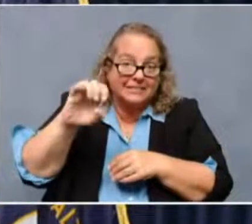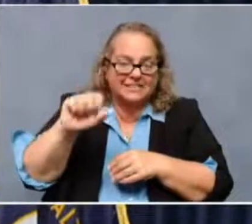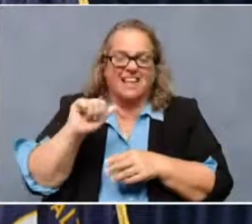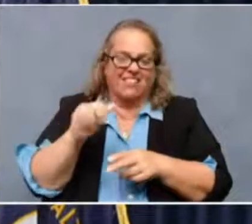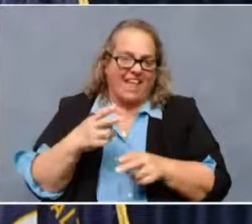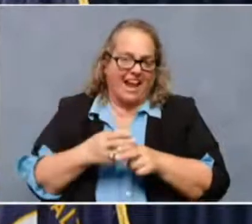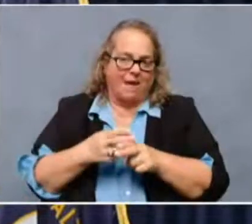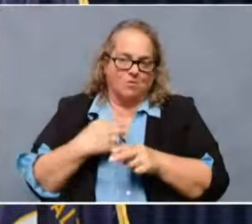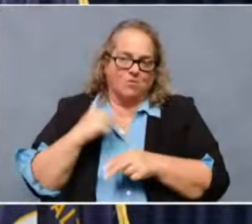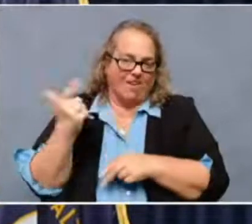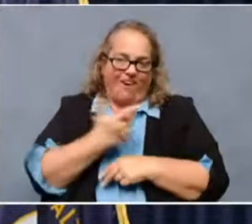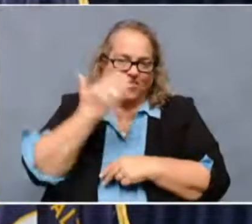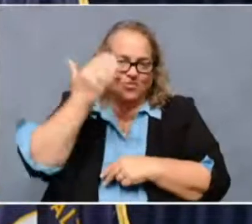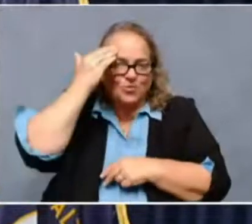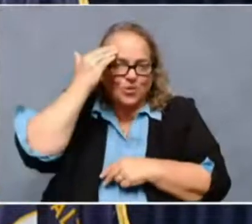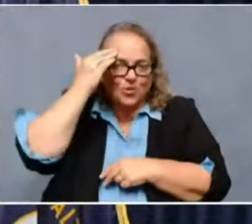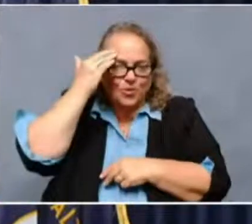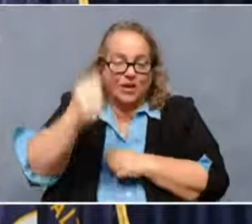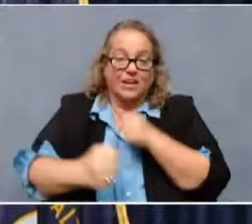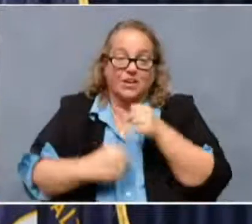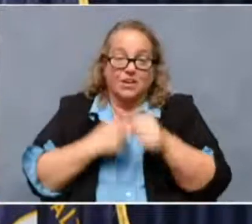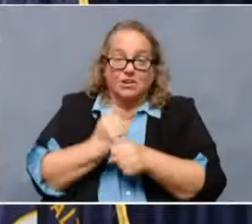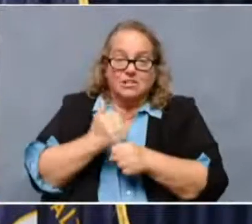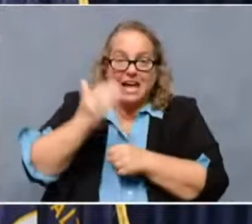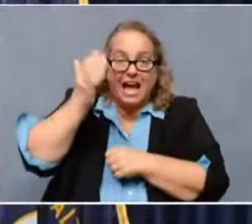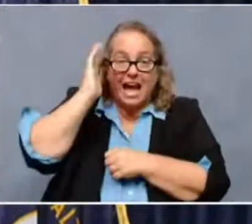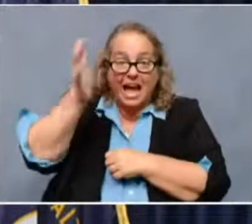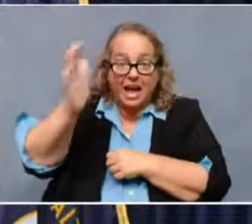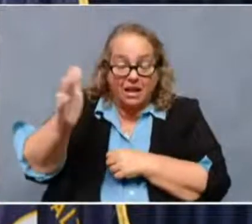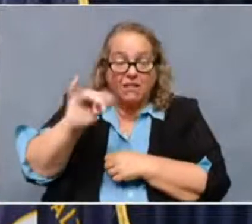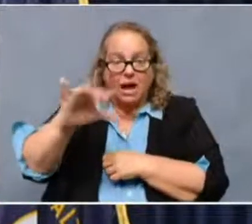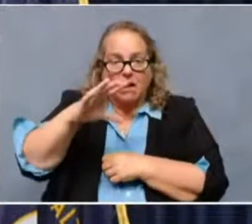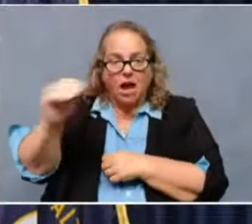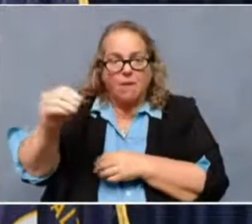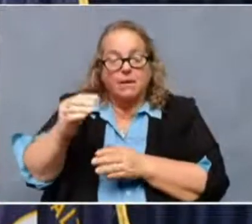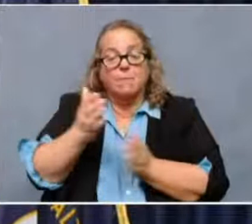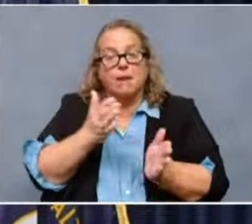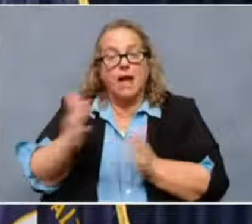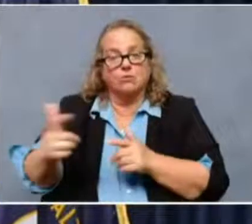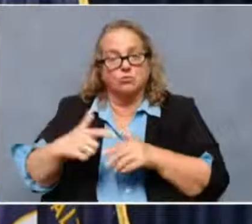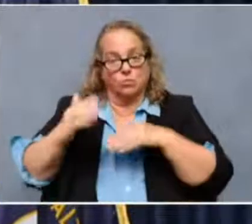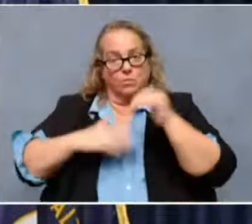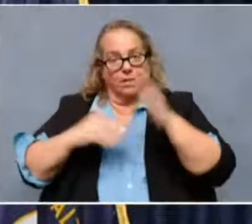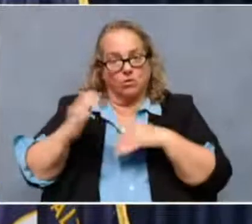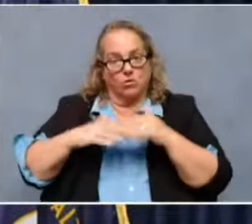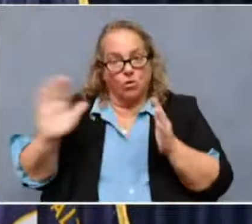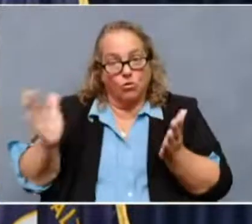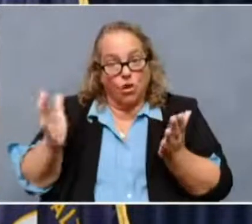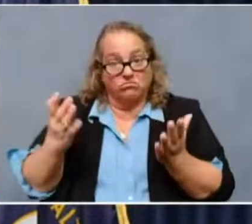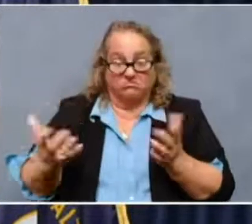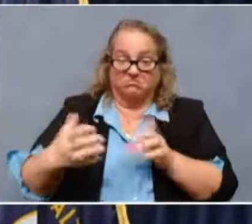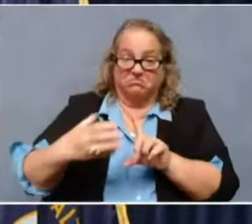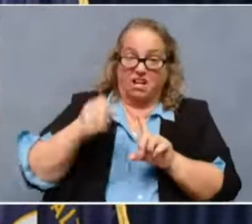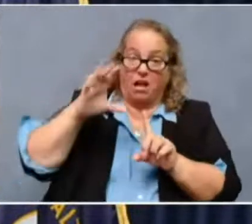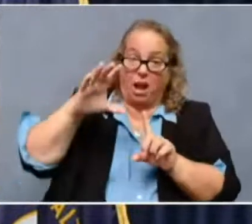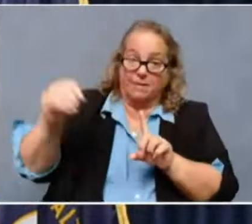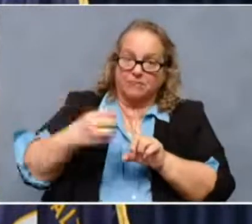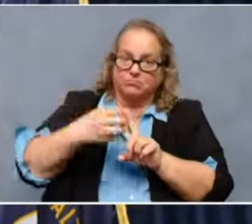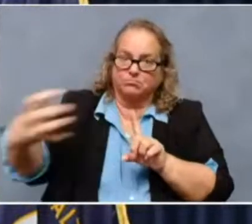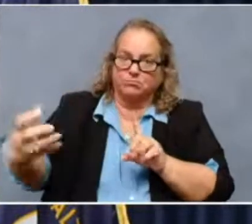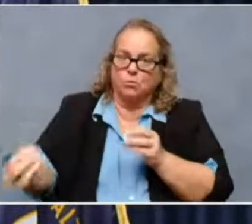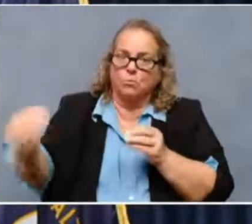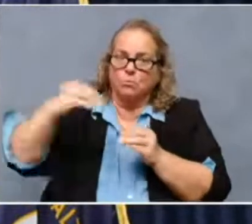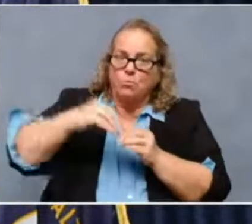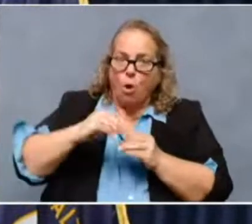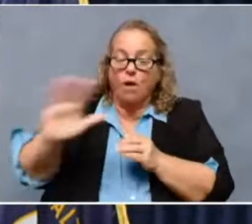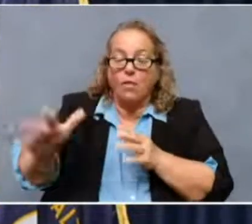the years ahead, the company plans to build that presence even further, proving that American manufacturing is back and it's being led